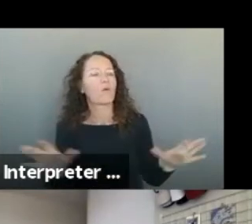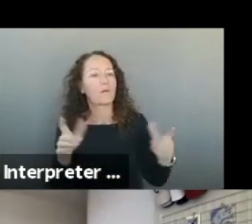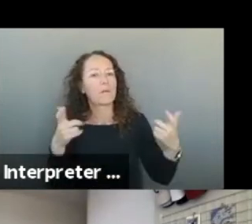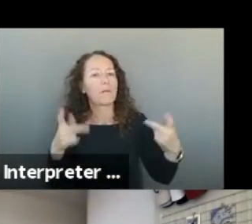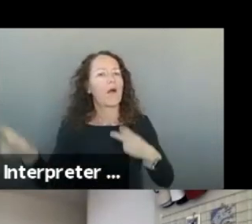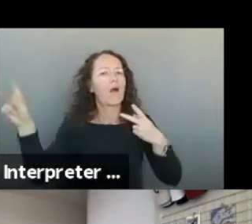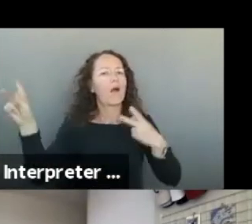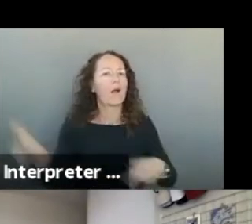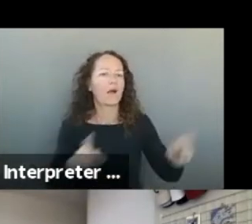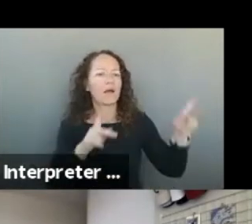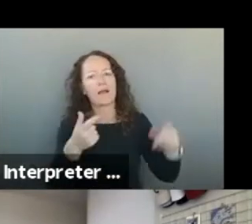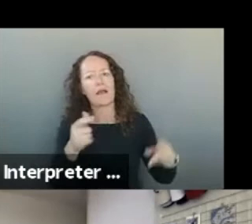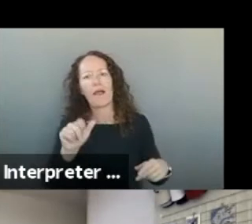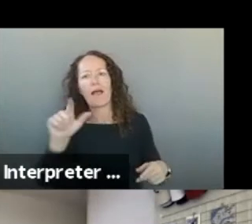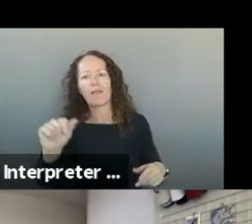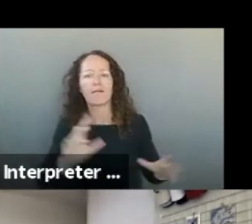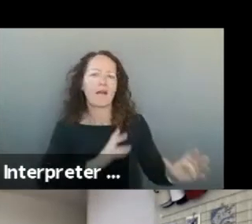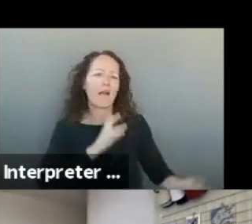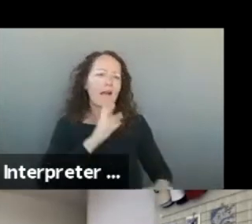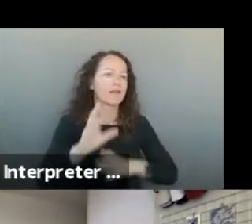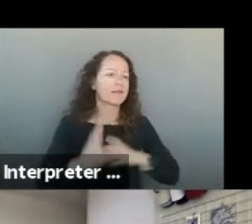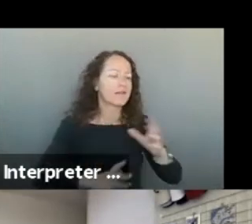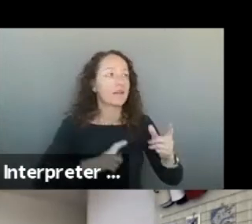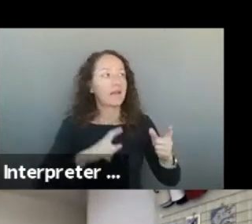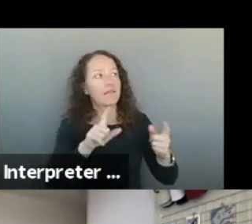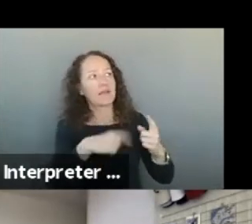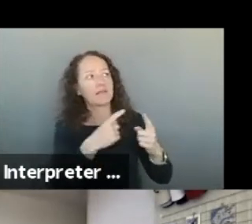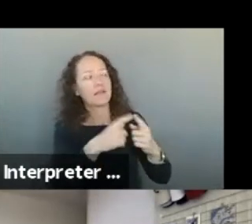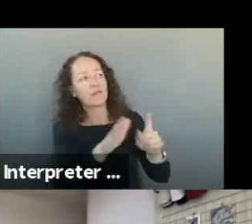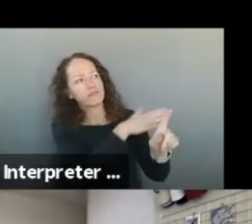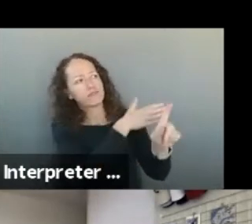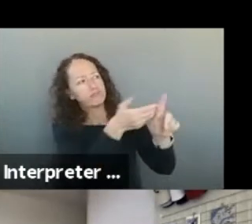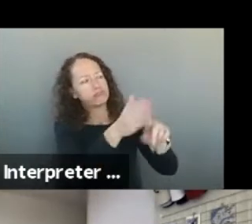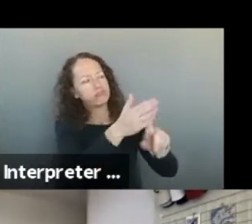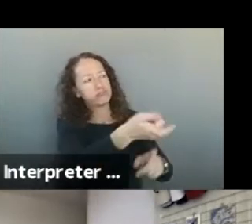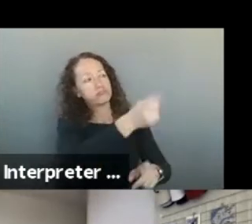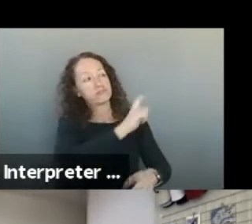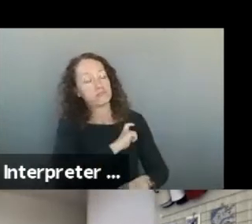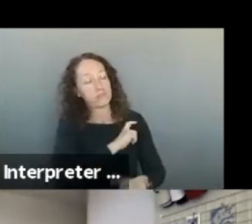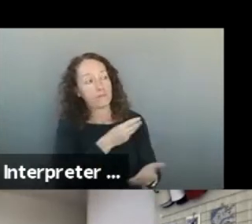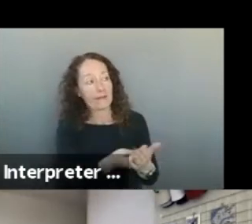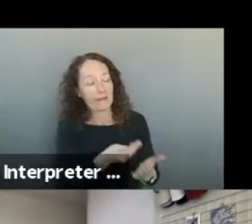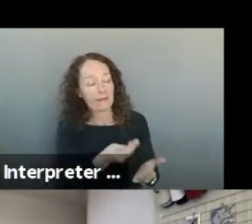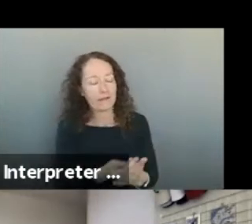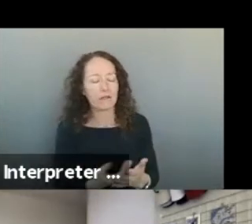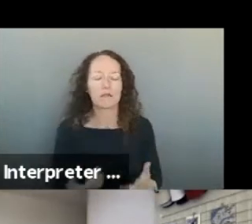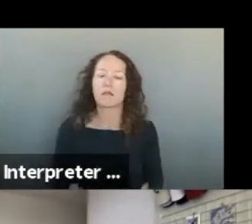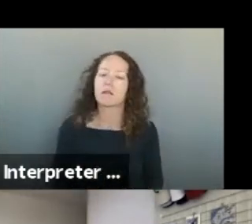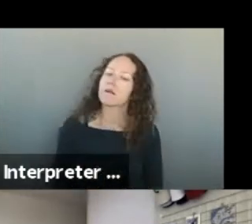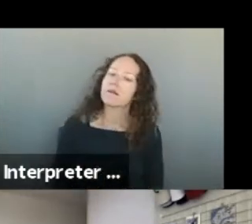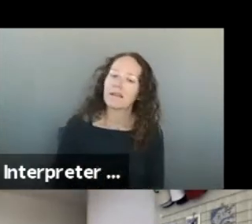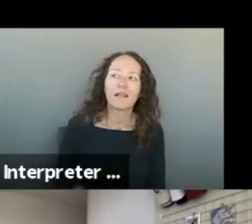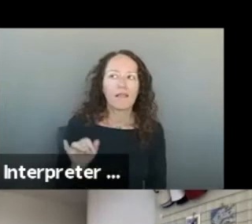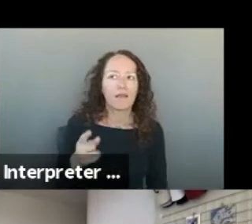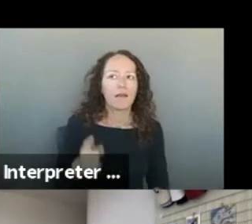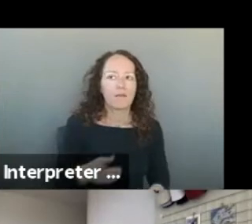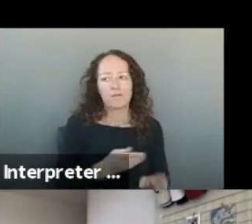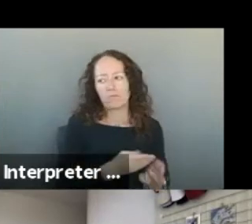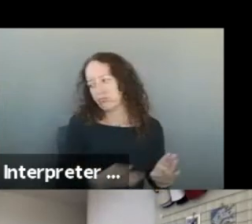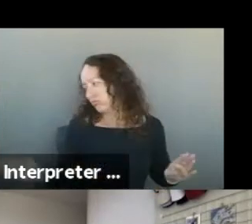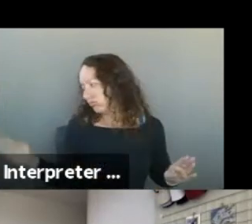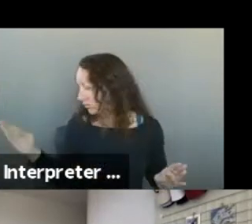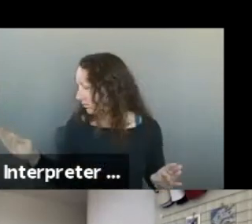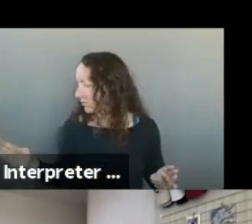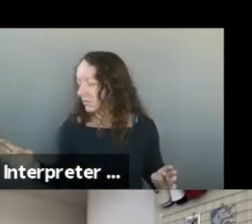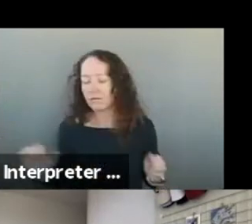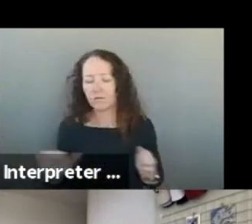It's industry-wide. So I've been thinking a lot about how do you actually address that on a larger level, and like what